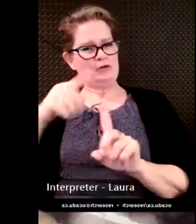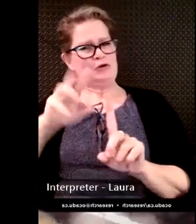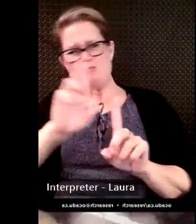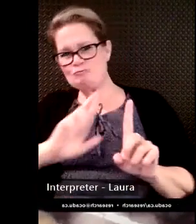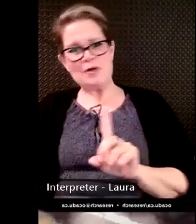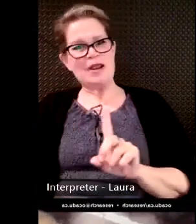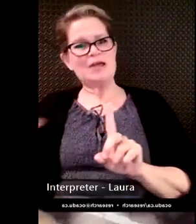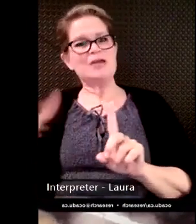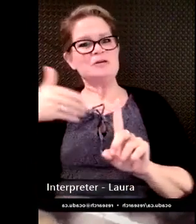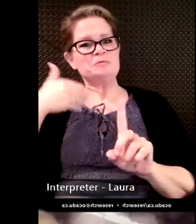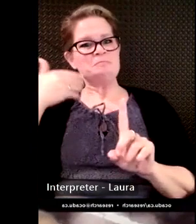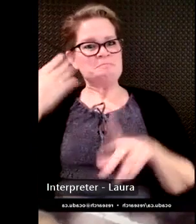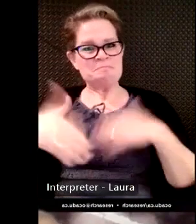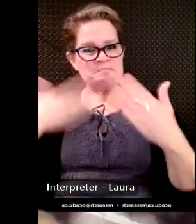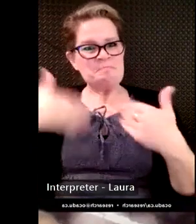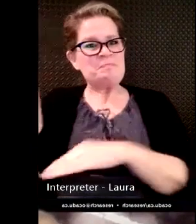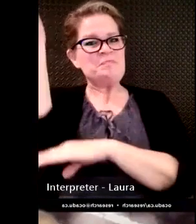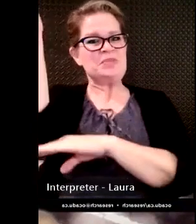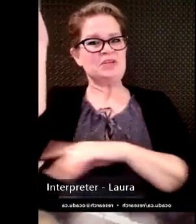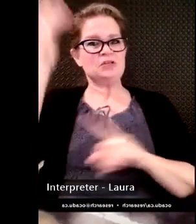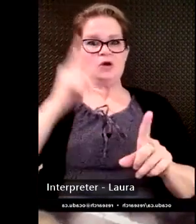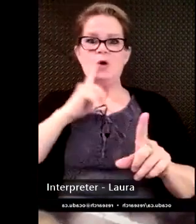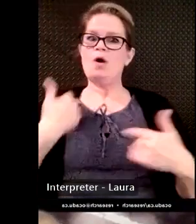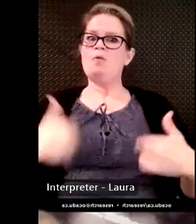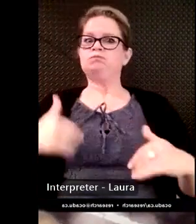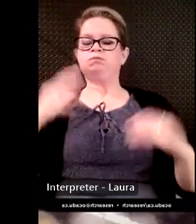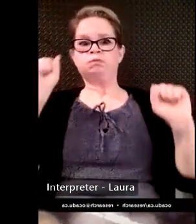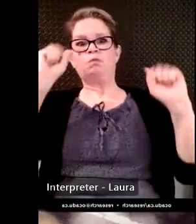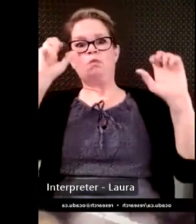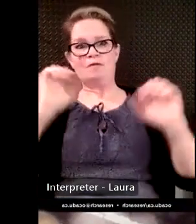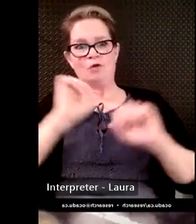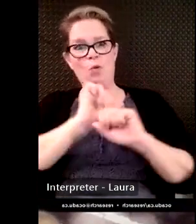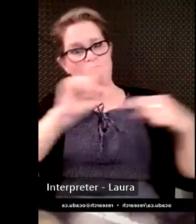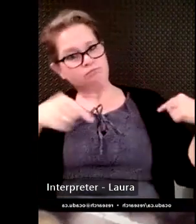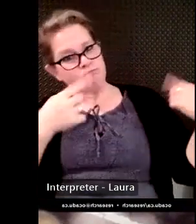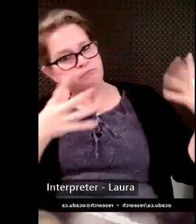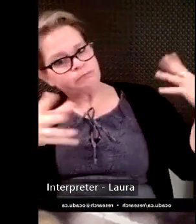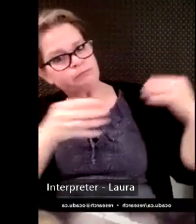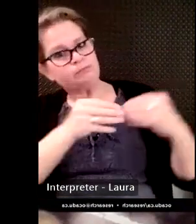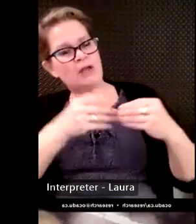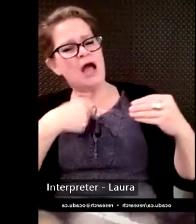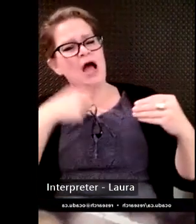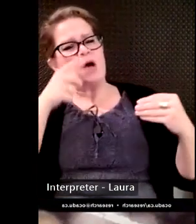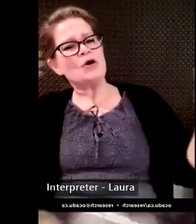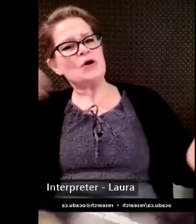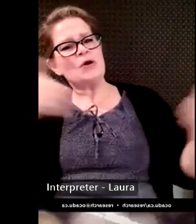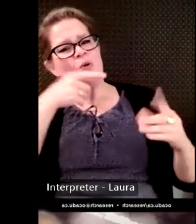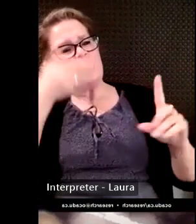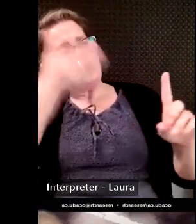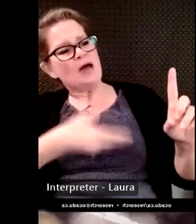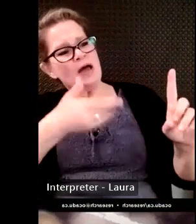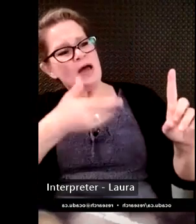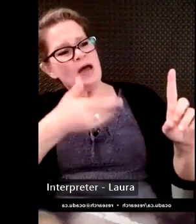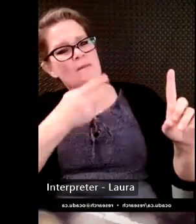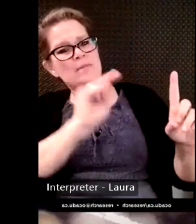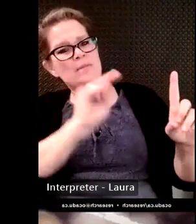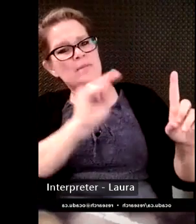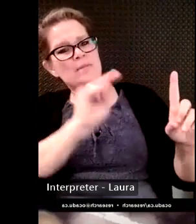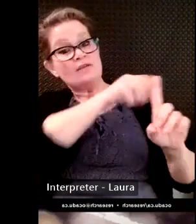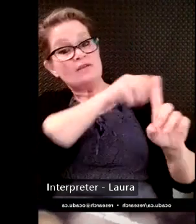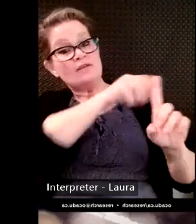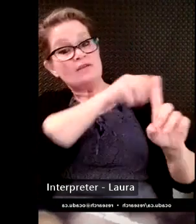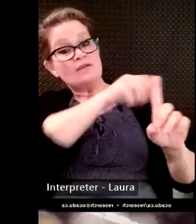I'm going to introduce her as who she is to me, as VP Research. I've always been looking to see what are people doing, not